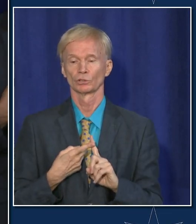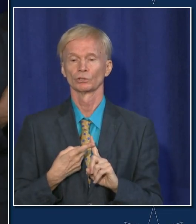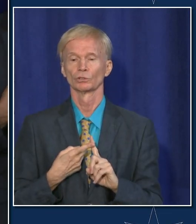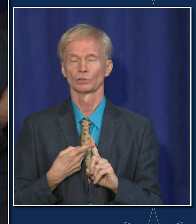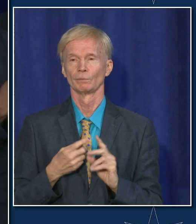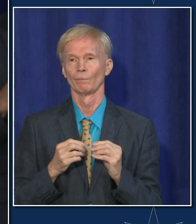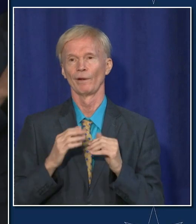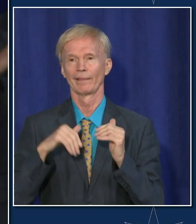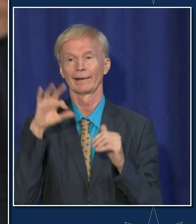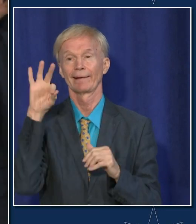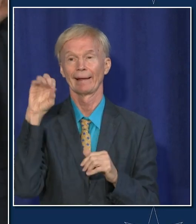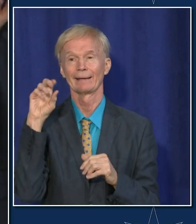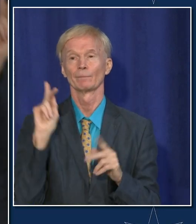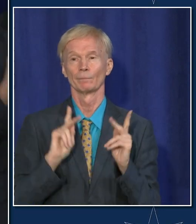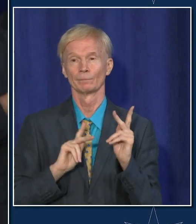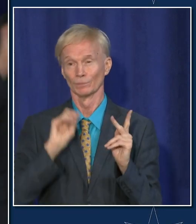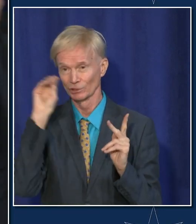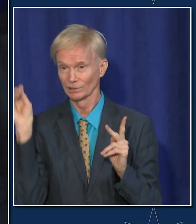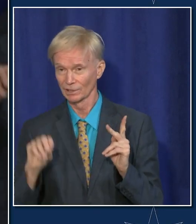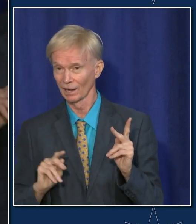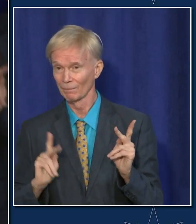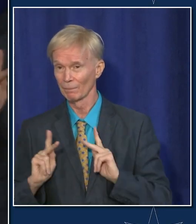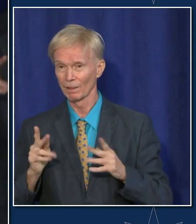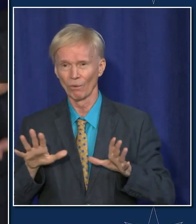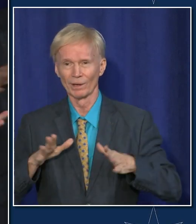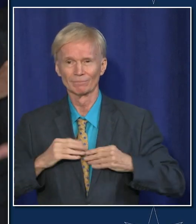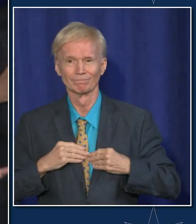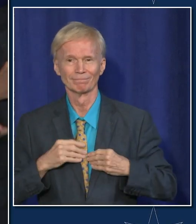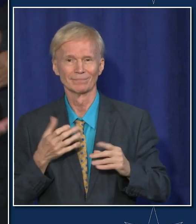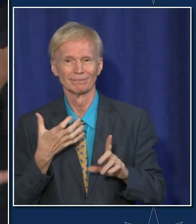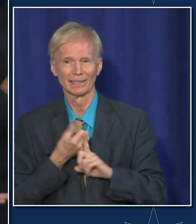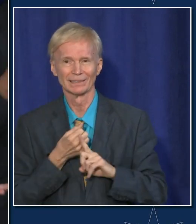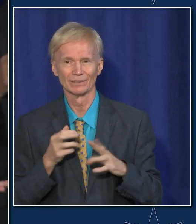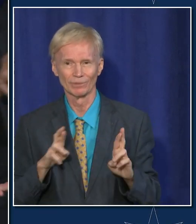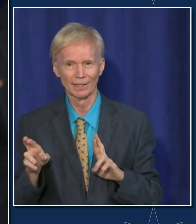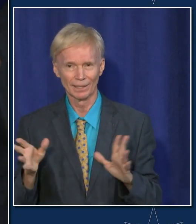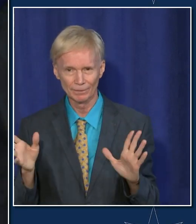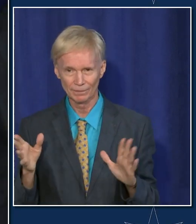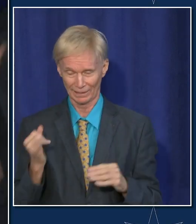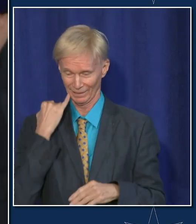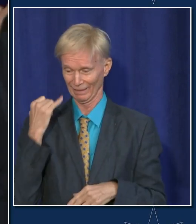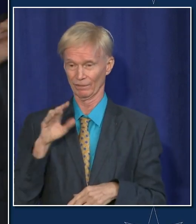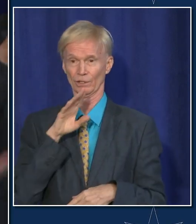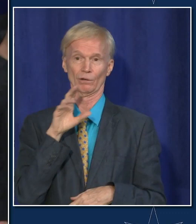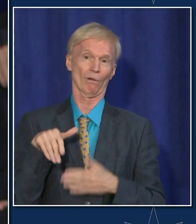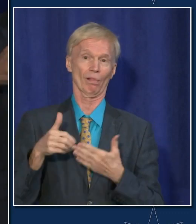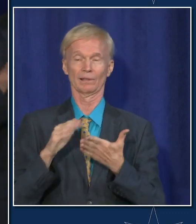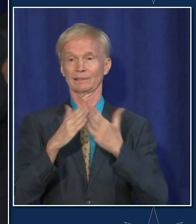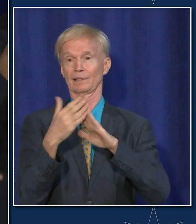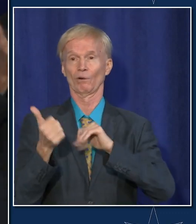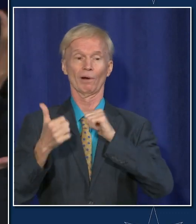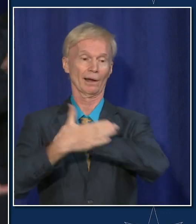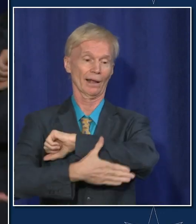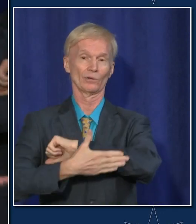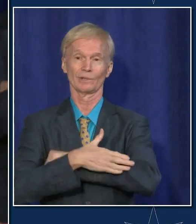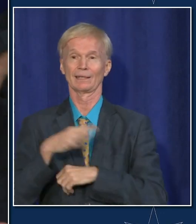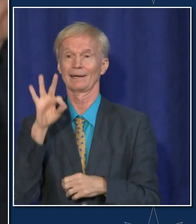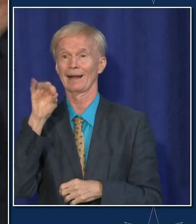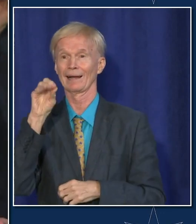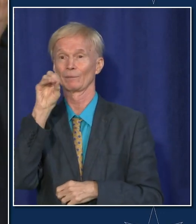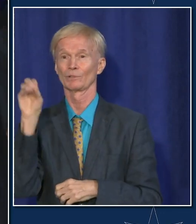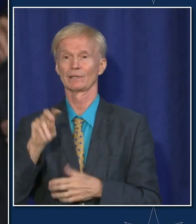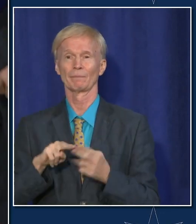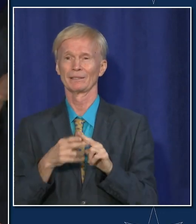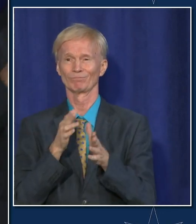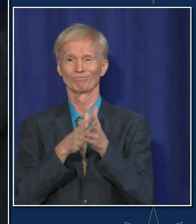more than 90% of those folks were vaccinated. And that is, if we were more than 90% vaccinated as a city, as a country, we would probably be done with